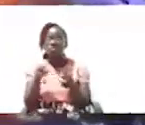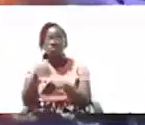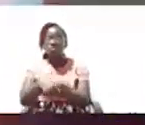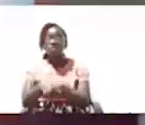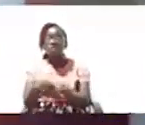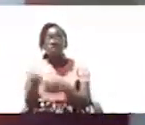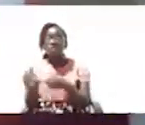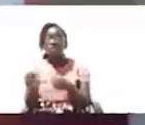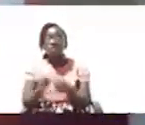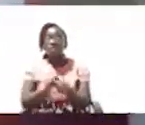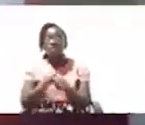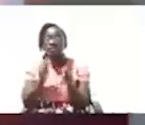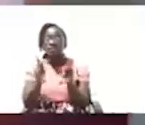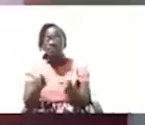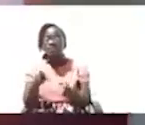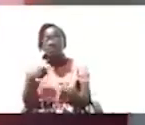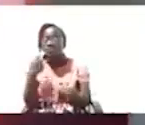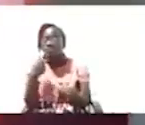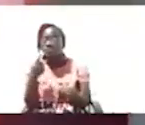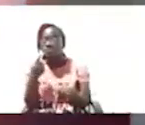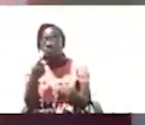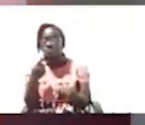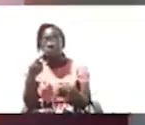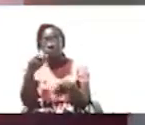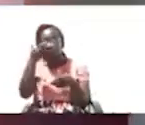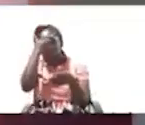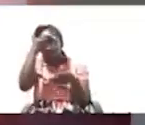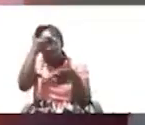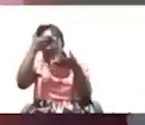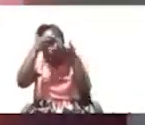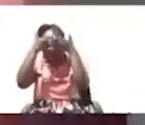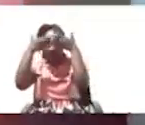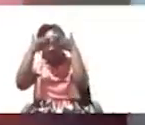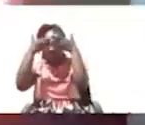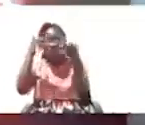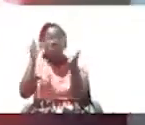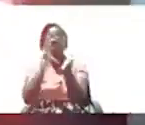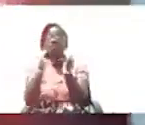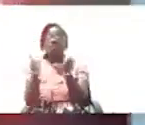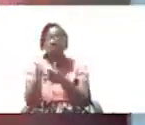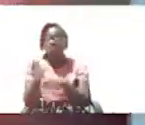Tonight, whoever face is bound, Jesus is calling you.